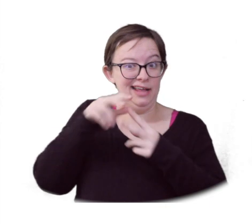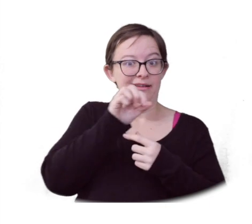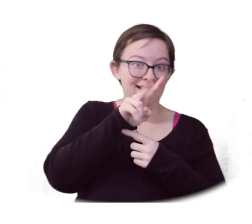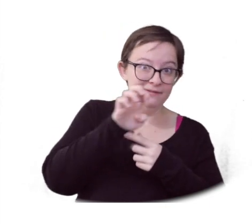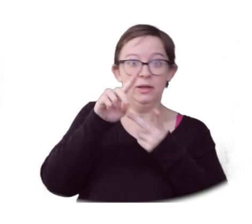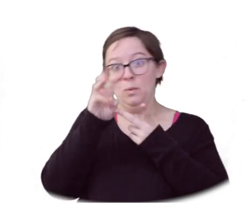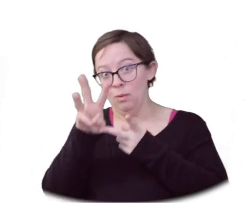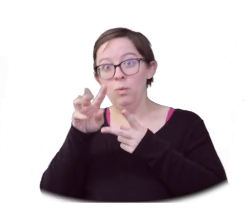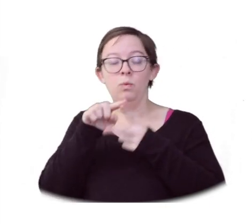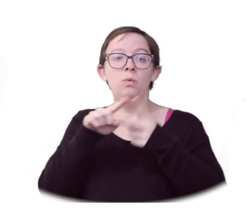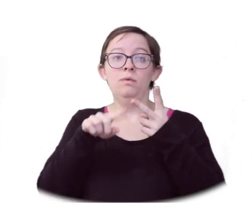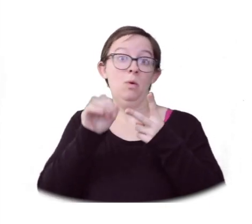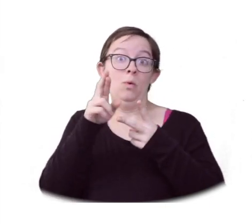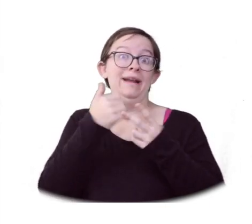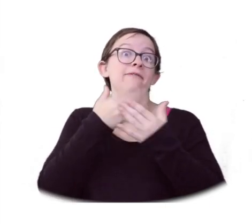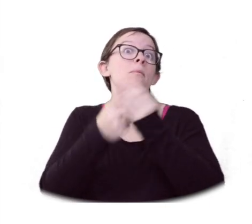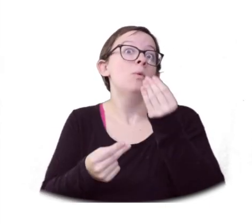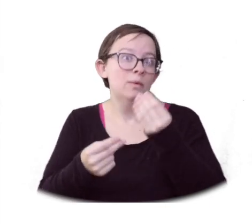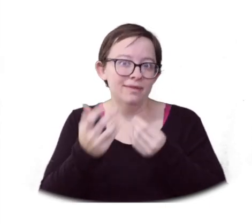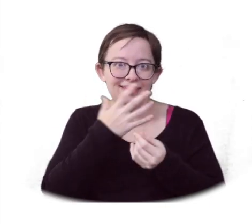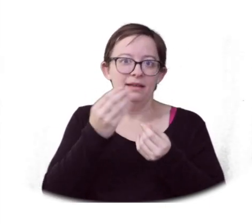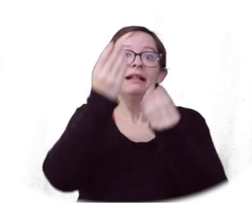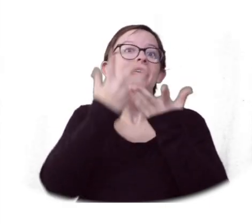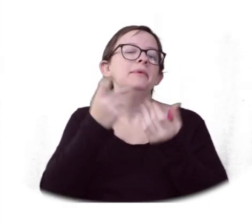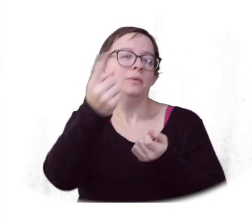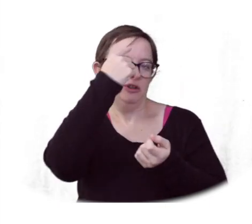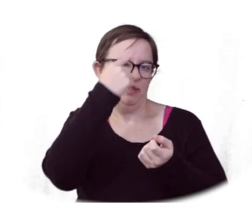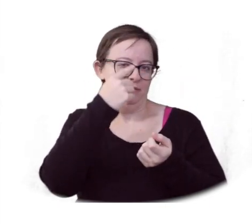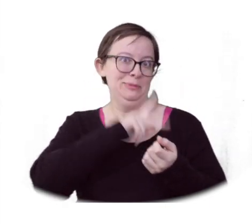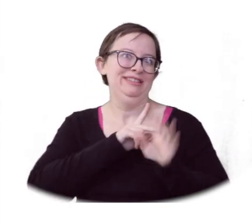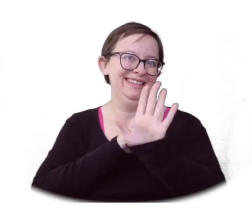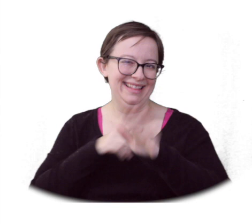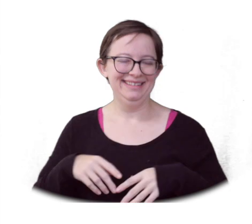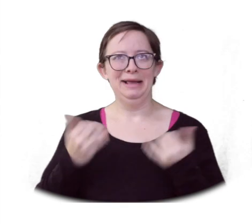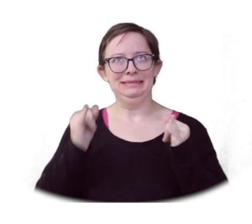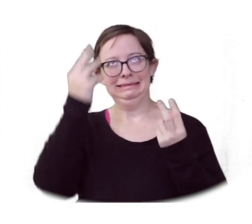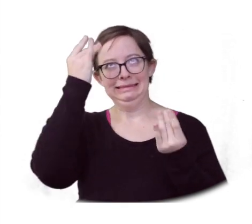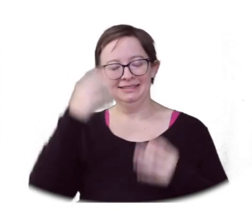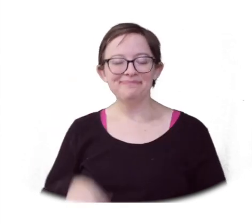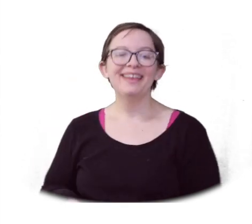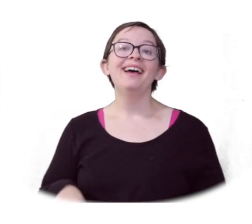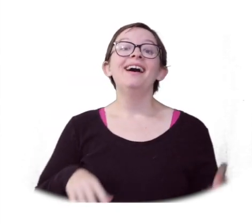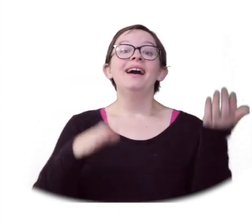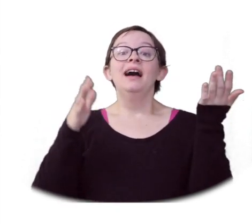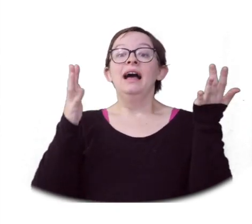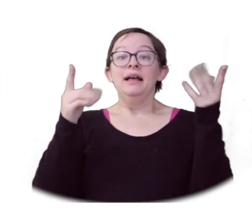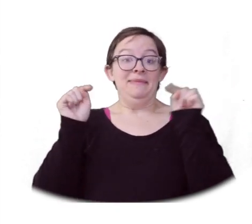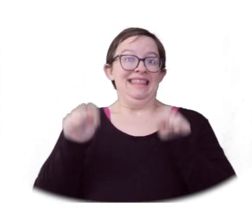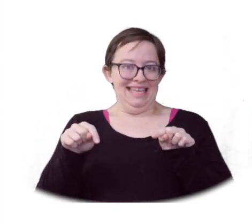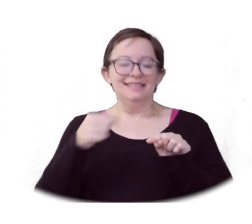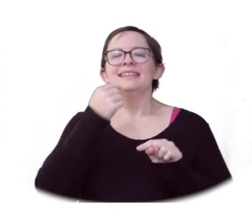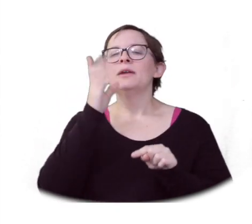guys have either of them, or both of them, and let me know what you think. So I'm still wondering.